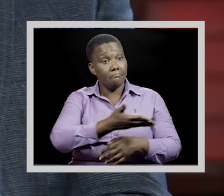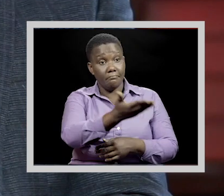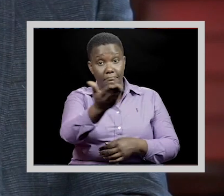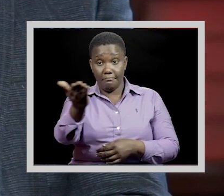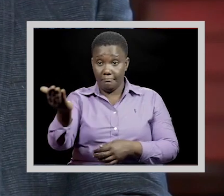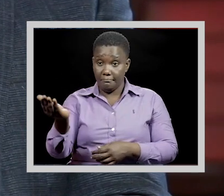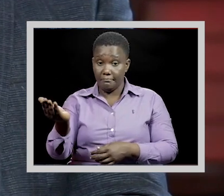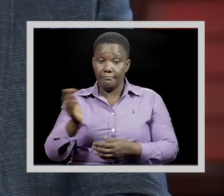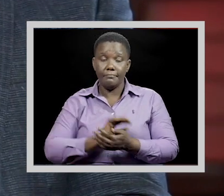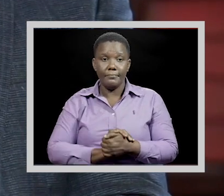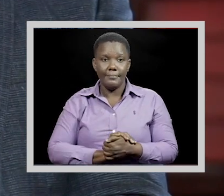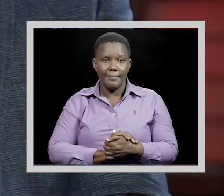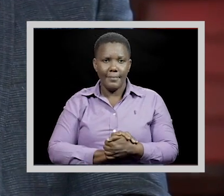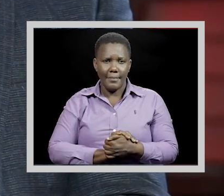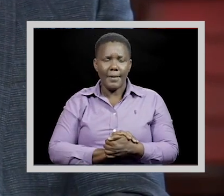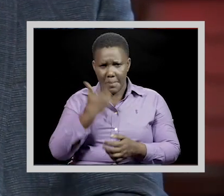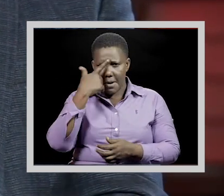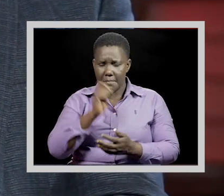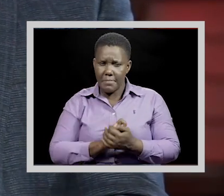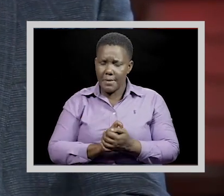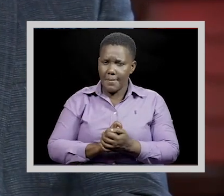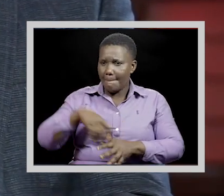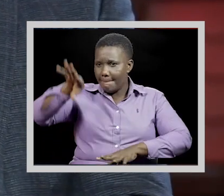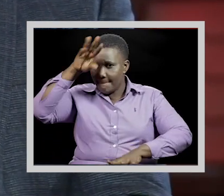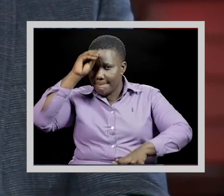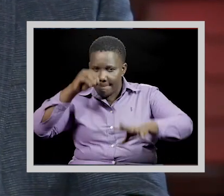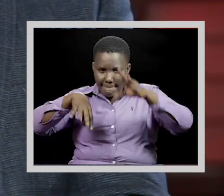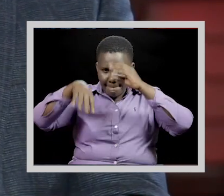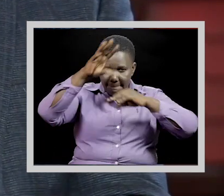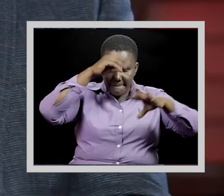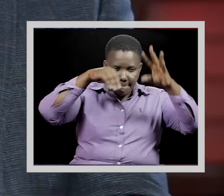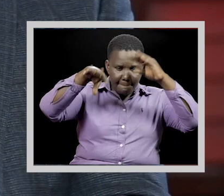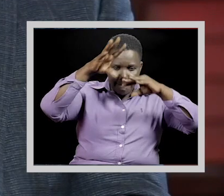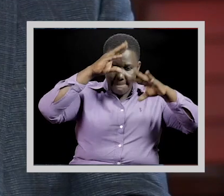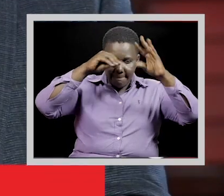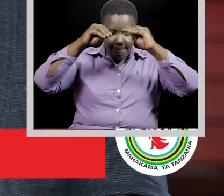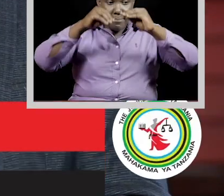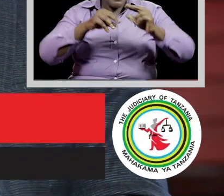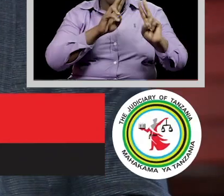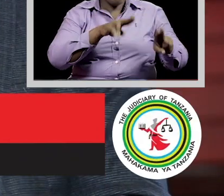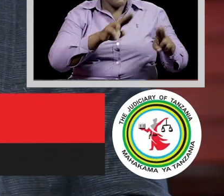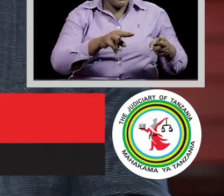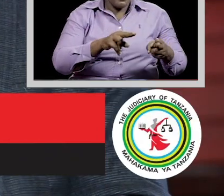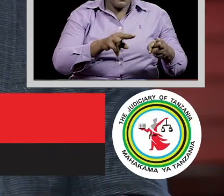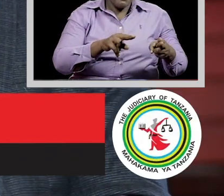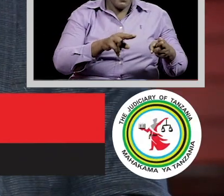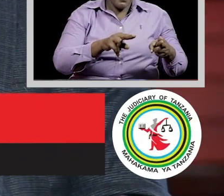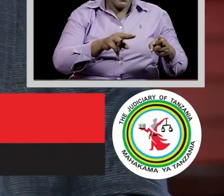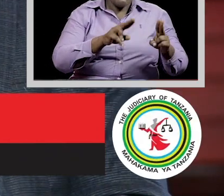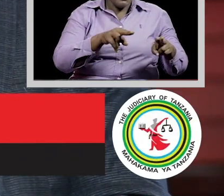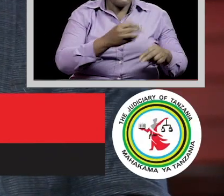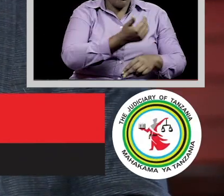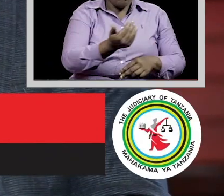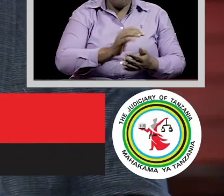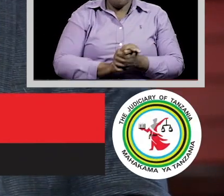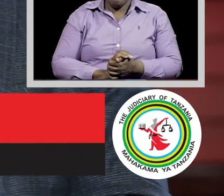Dear participants, you have learnt about the juvenile court and its